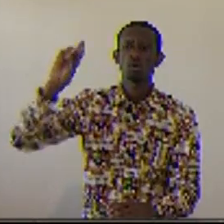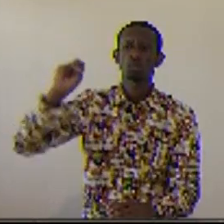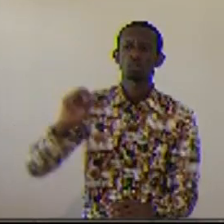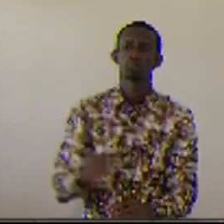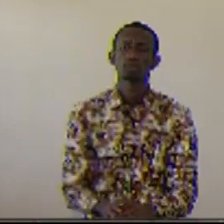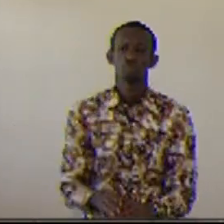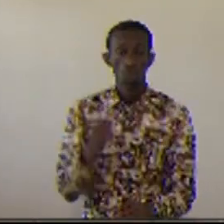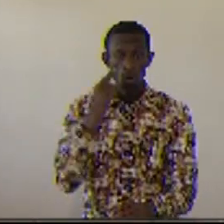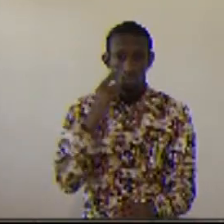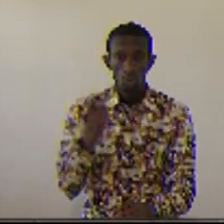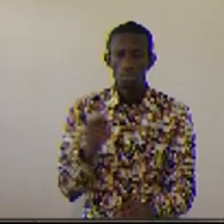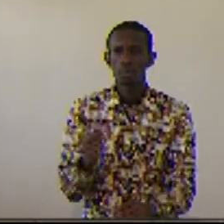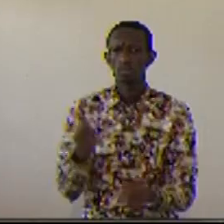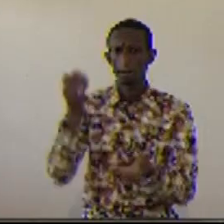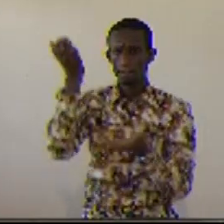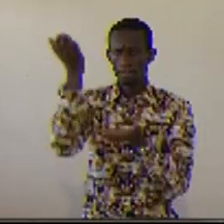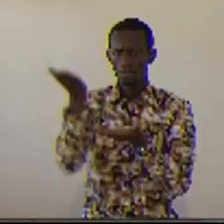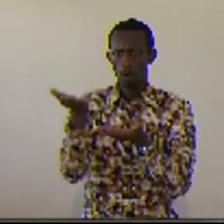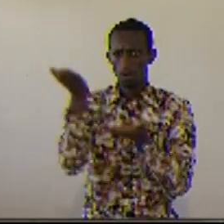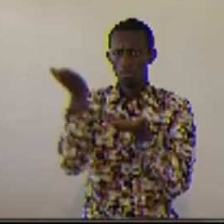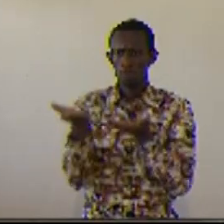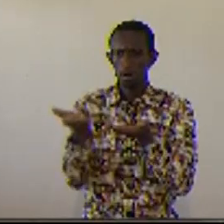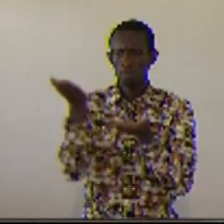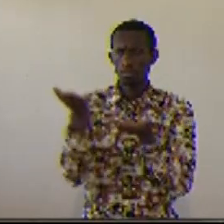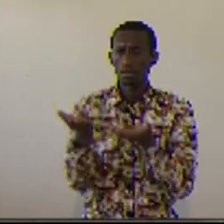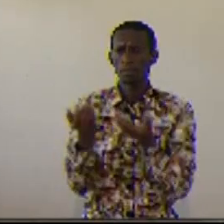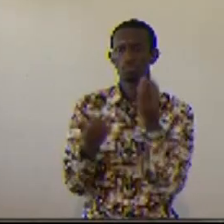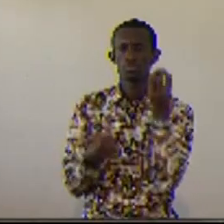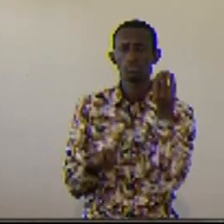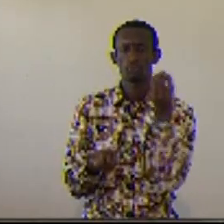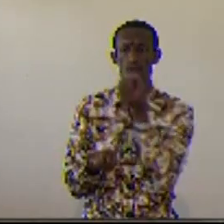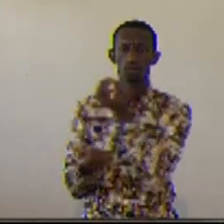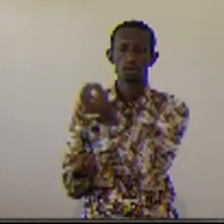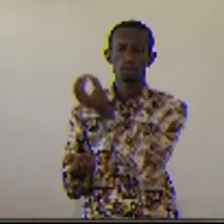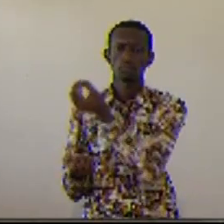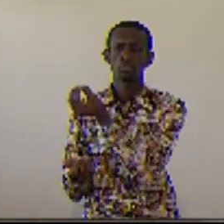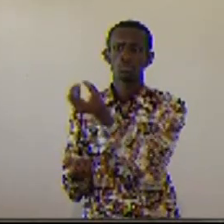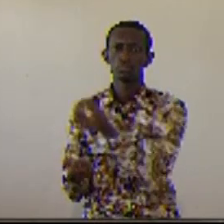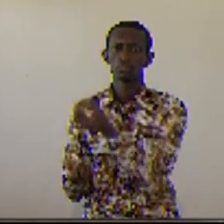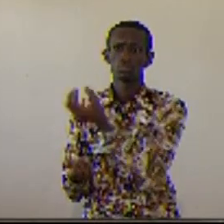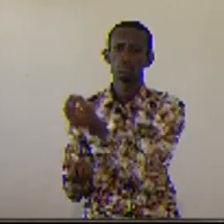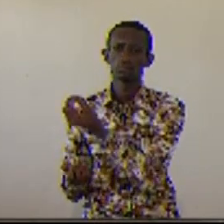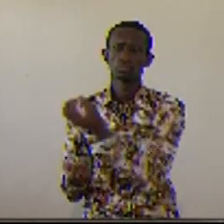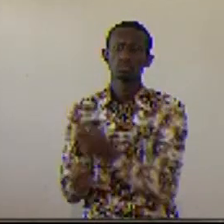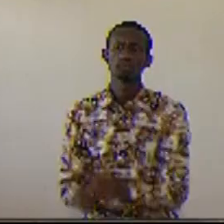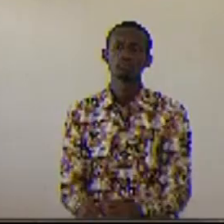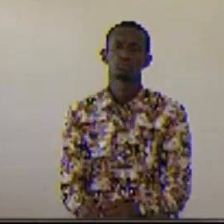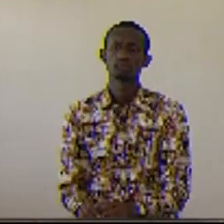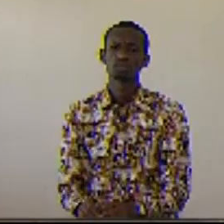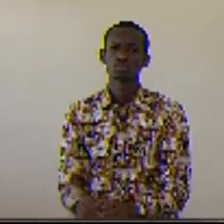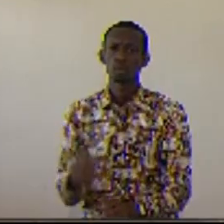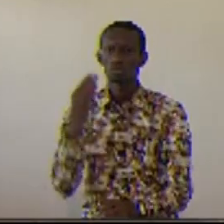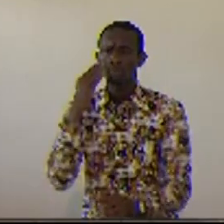these lower lobes also overlapping. So you have this lobe overlapping with that, and this